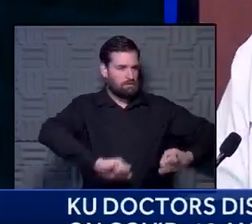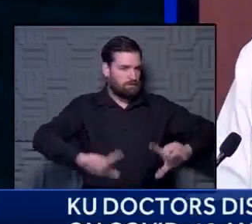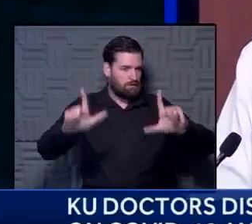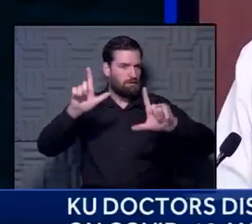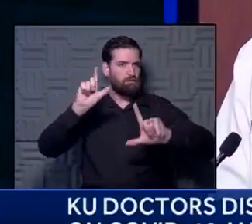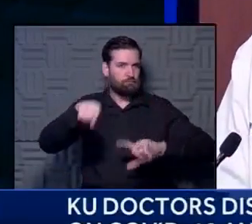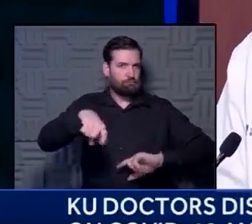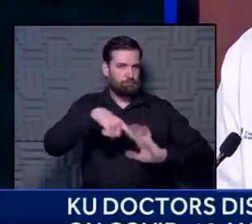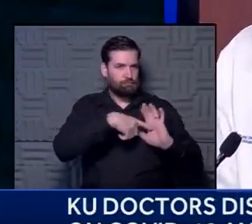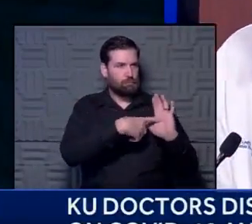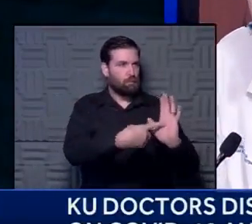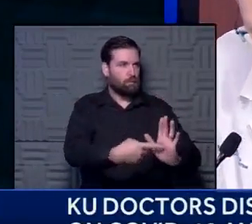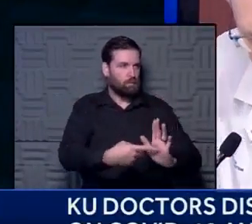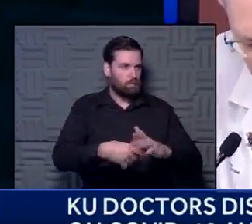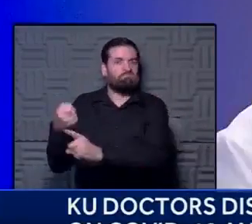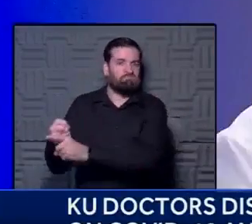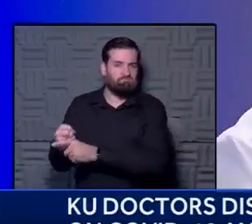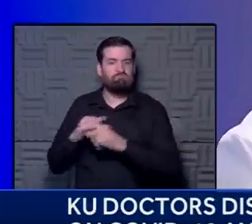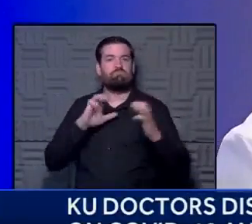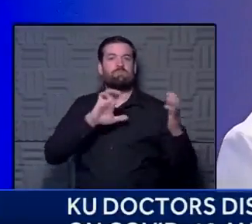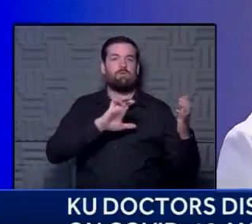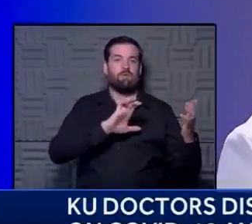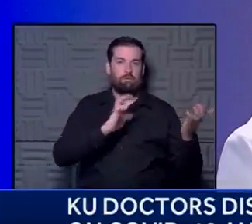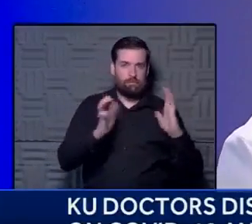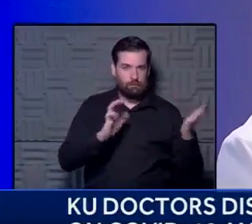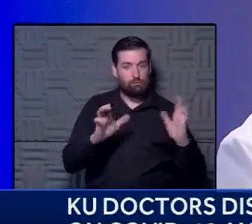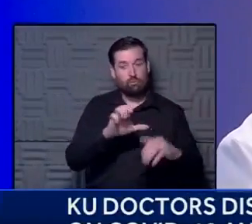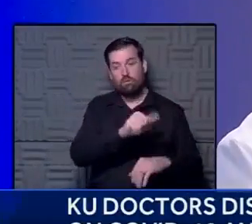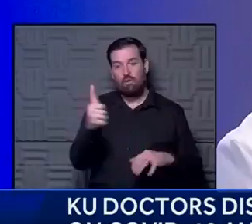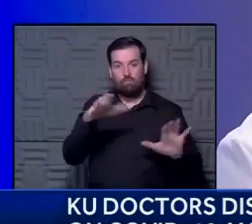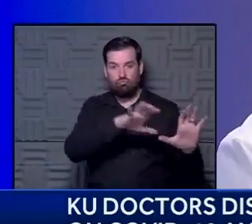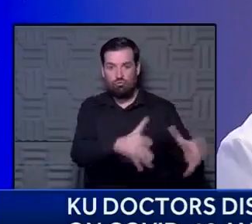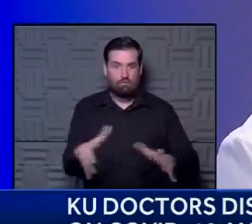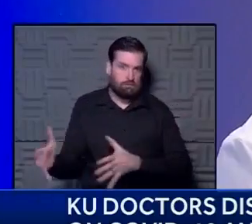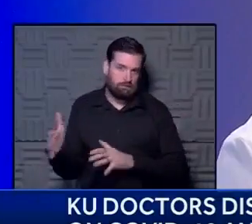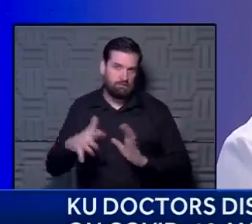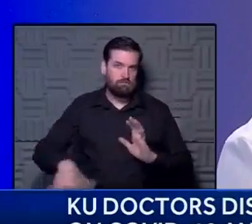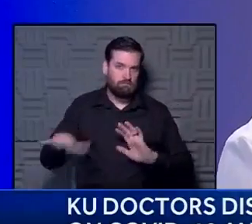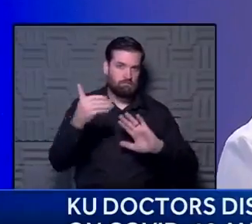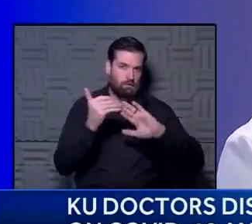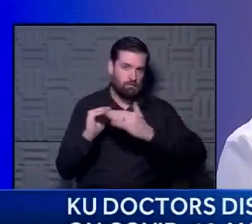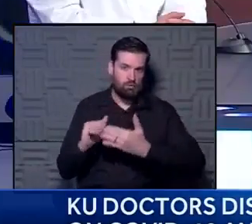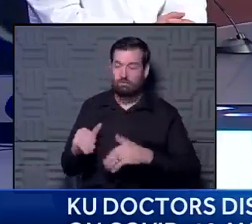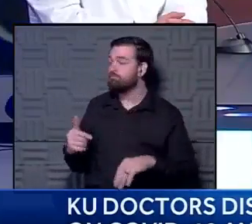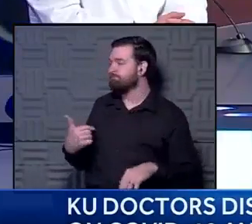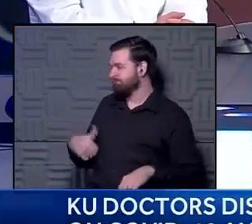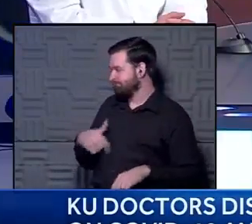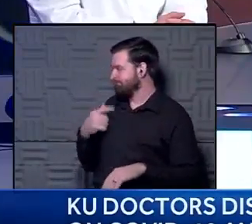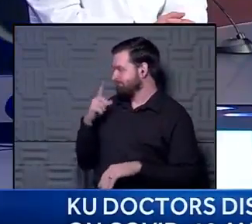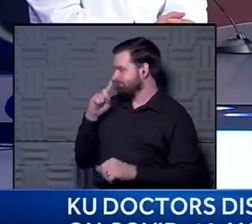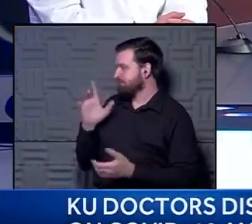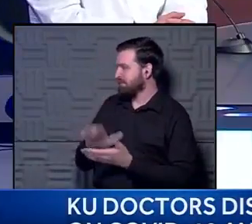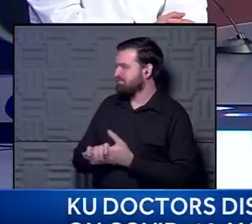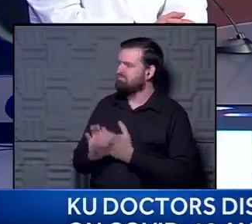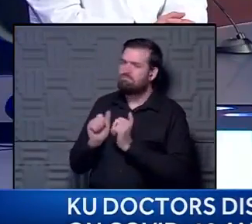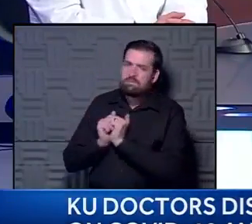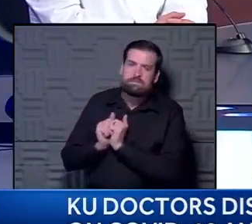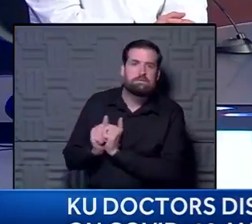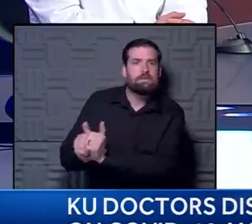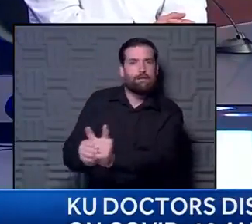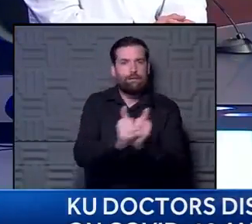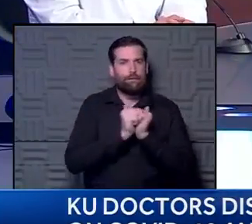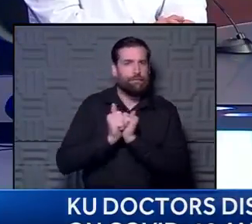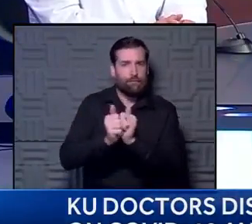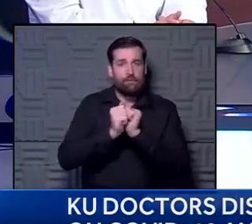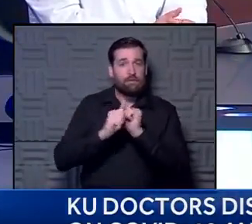System's COVID-19 briefing this morning. The CDC has changed its guidance when it comes to distance and COVID. It stems from a case